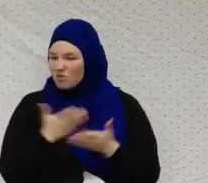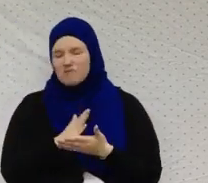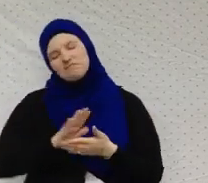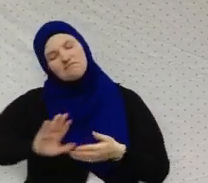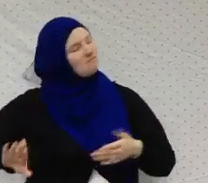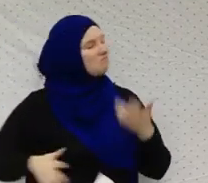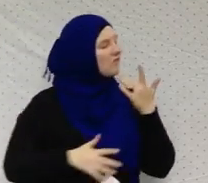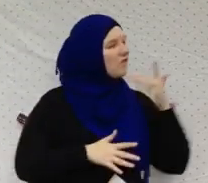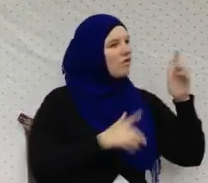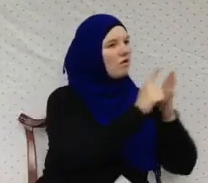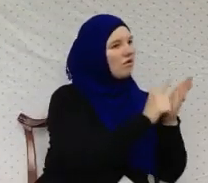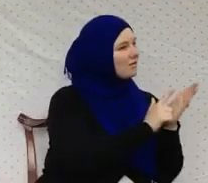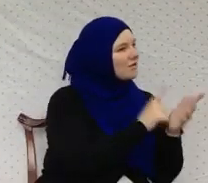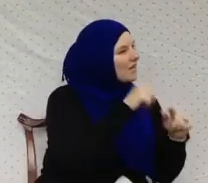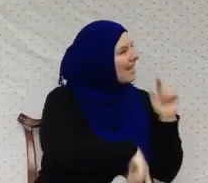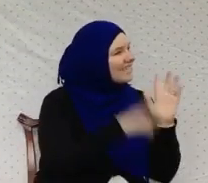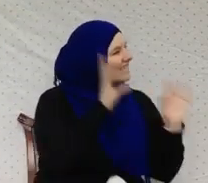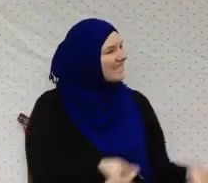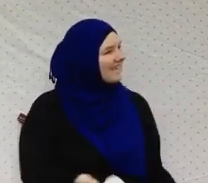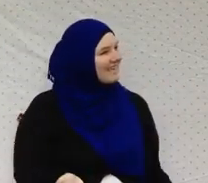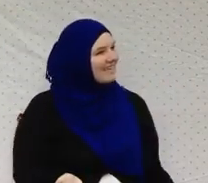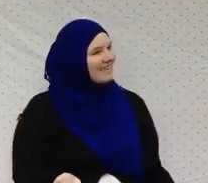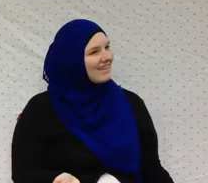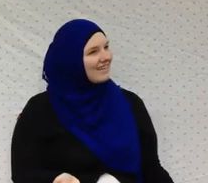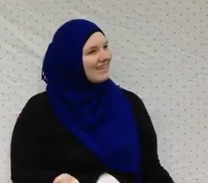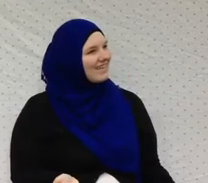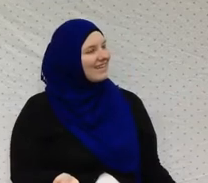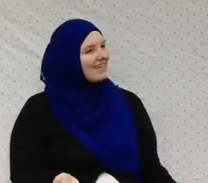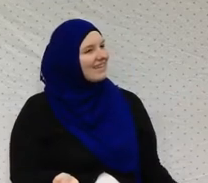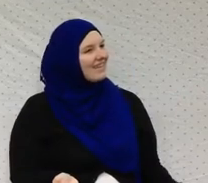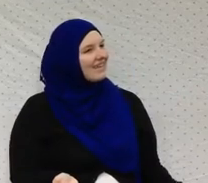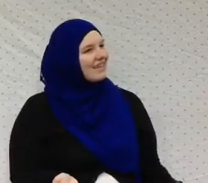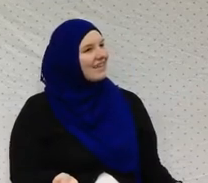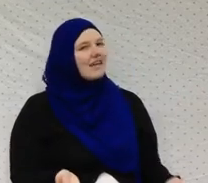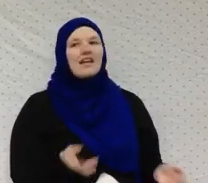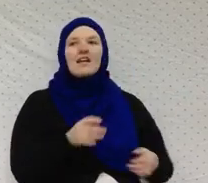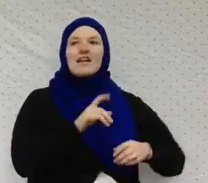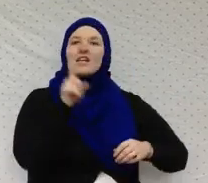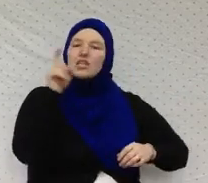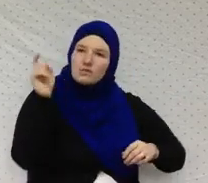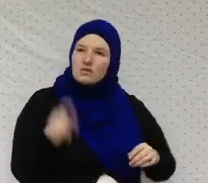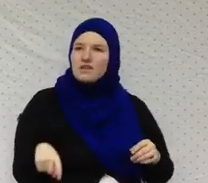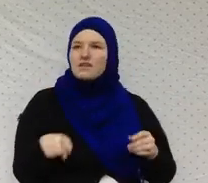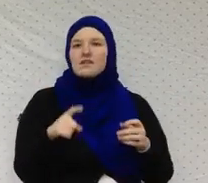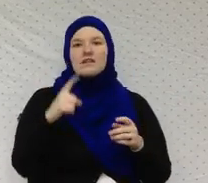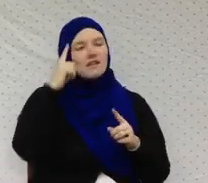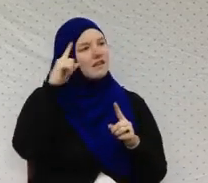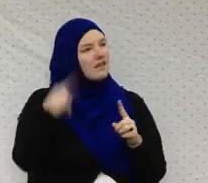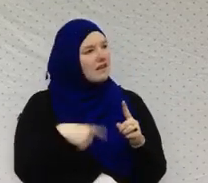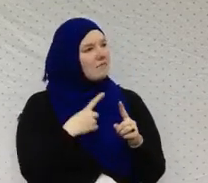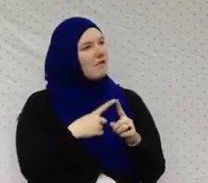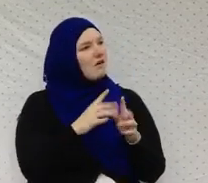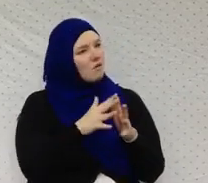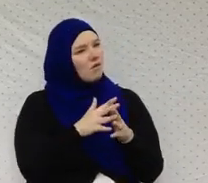So we are sometimes acting like what the Quran describes, the behavior of the